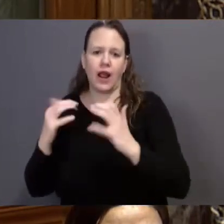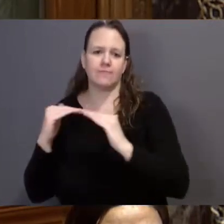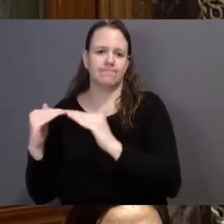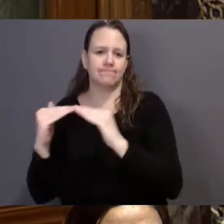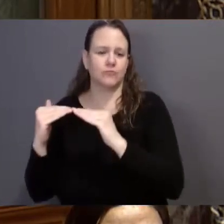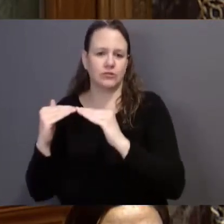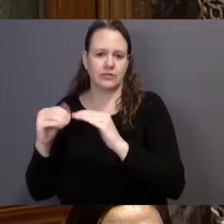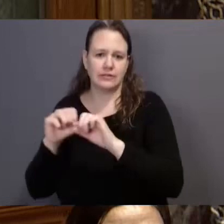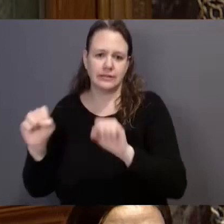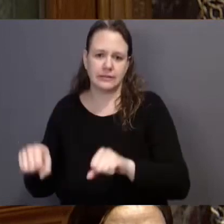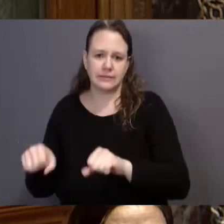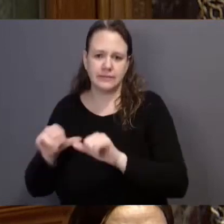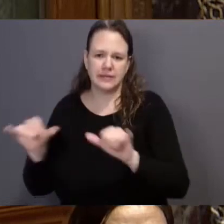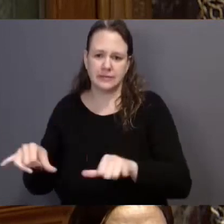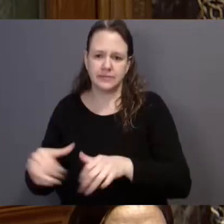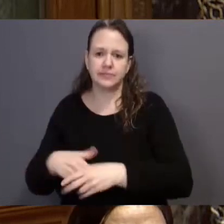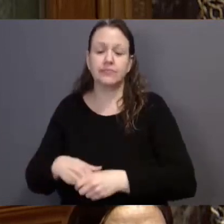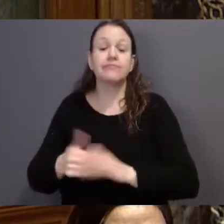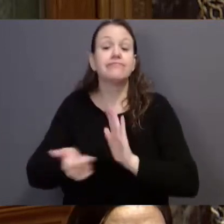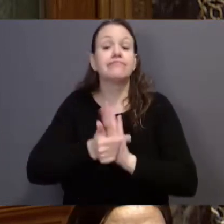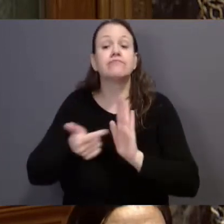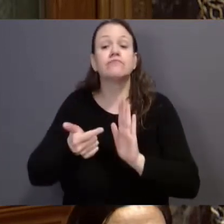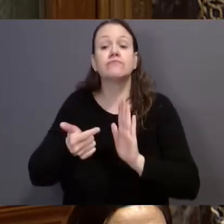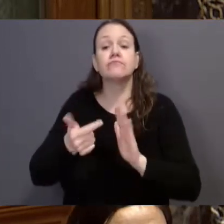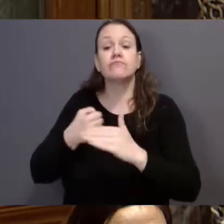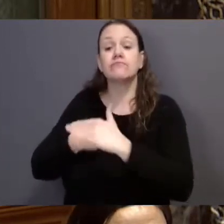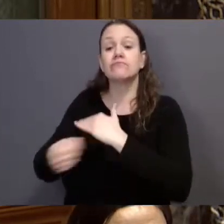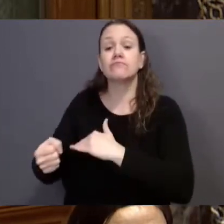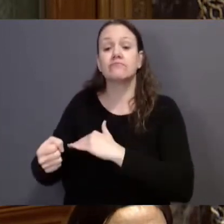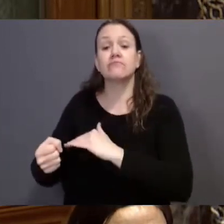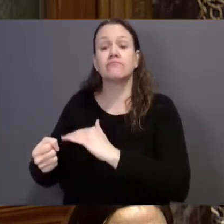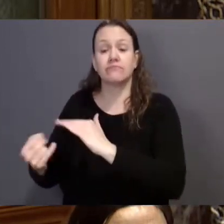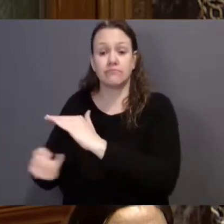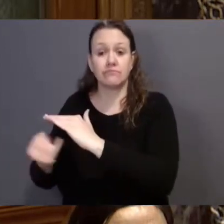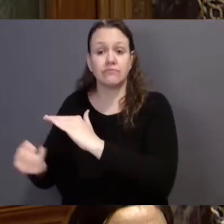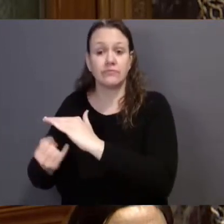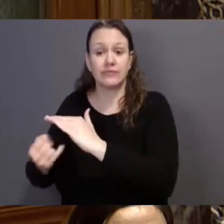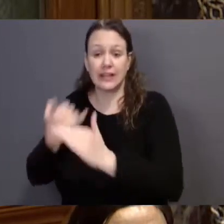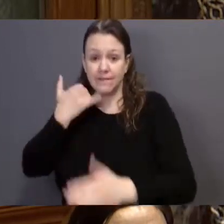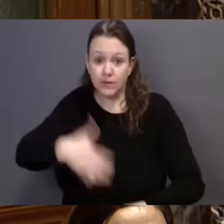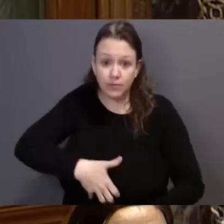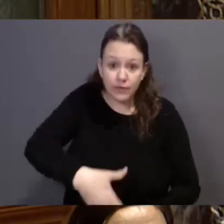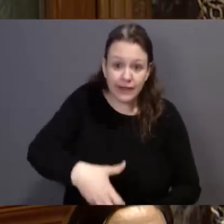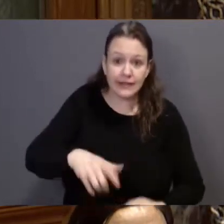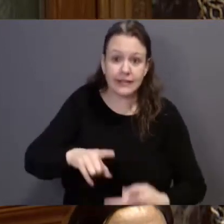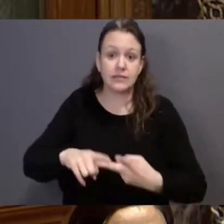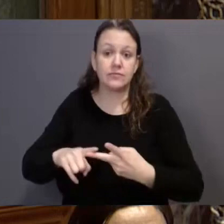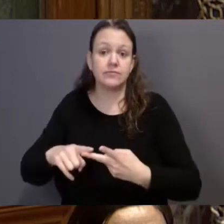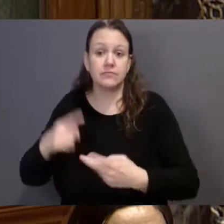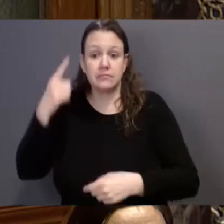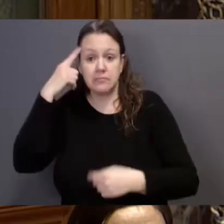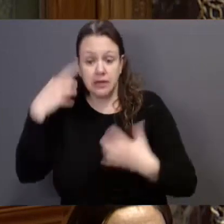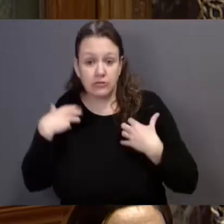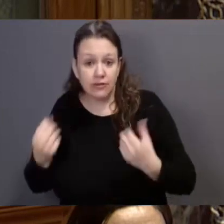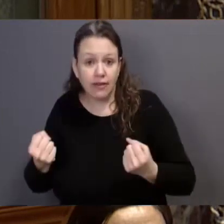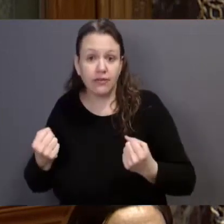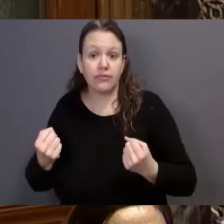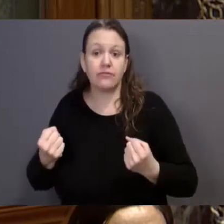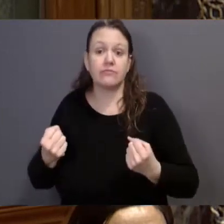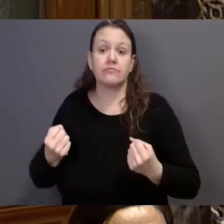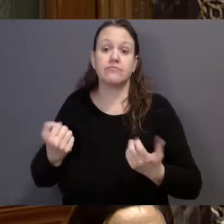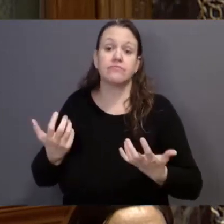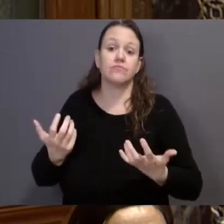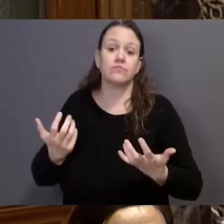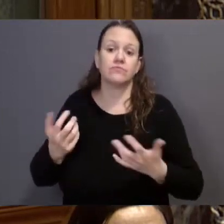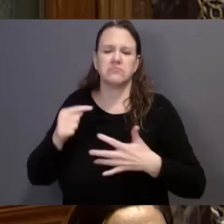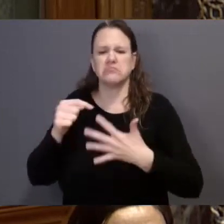suicide, have a prescribed disability, or require medical observation. Finally, this bill requires the Provincial Director of Correctional